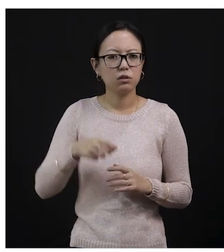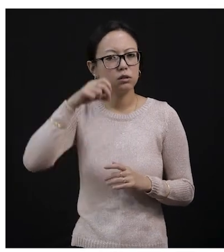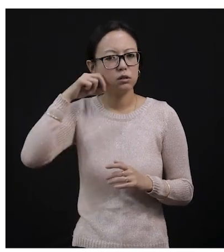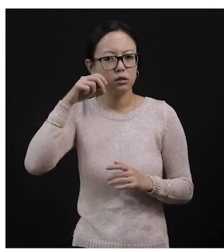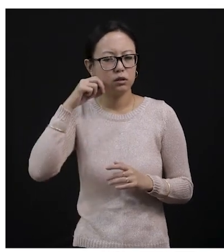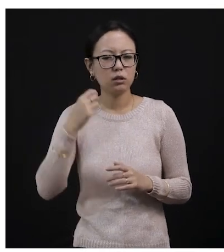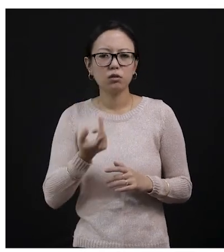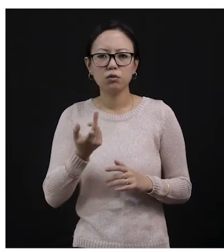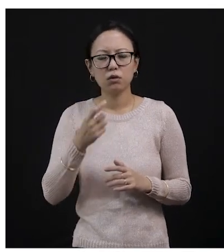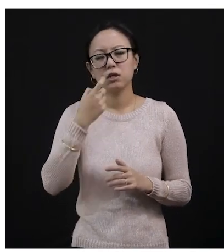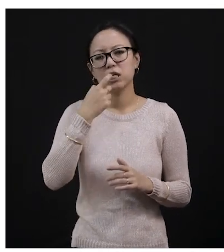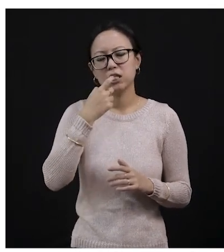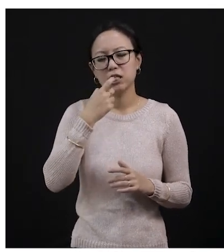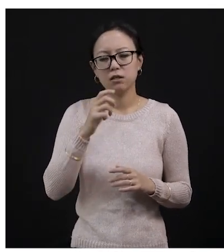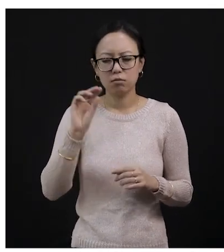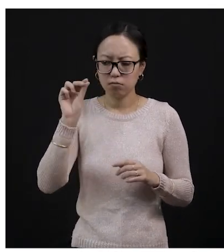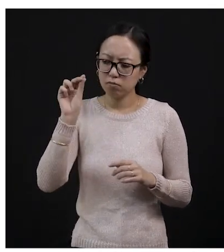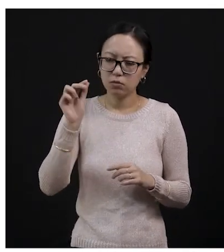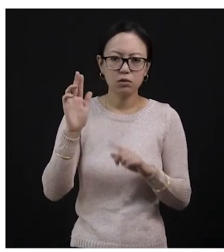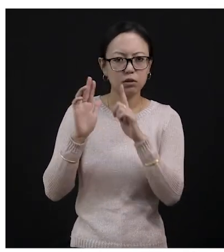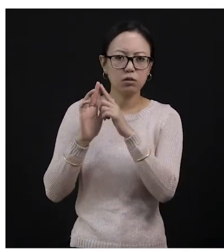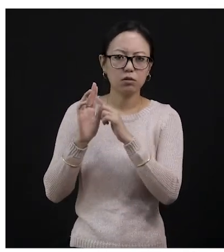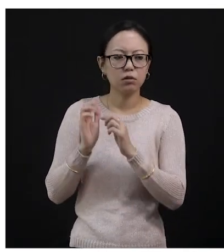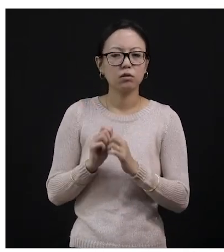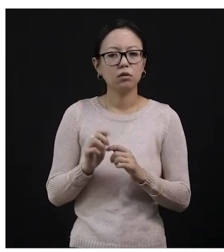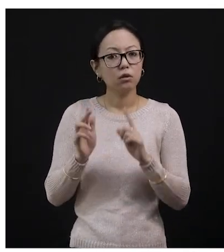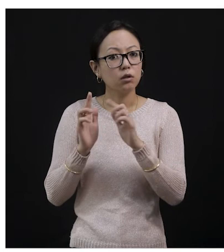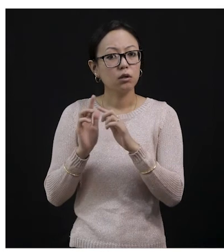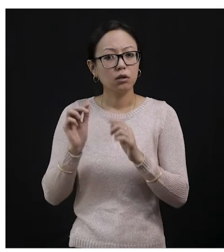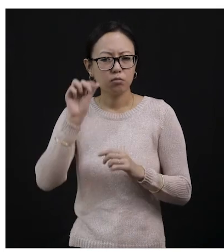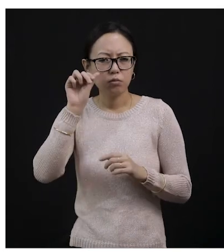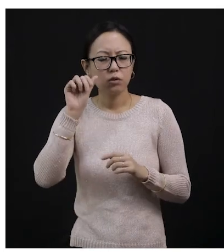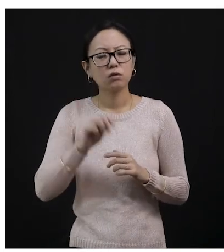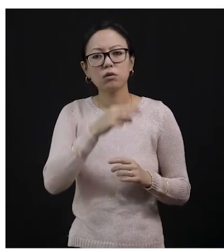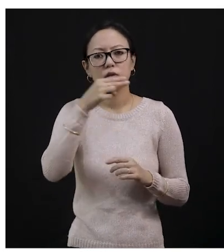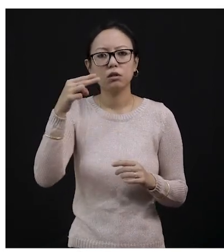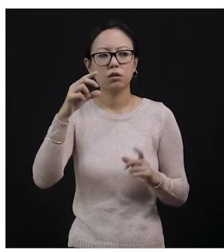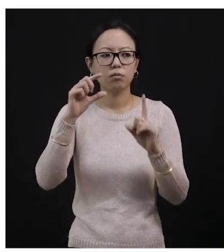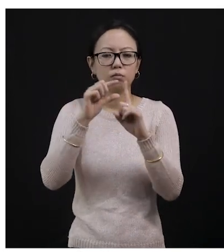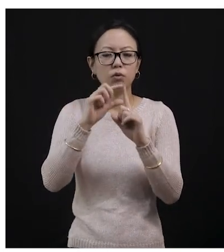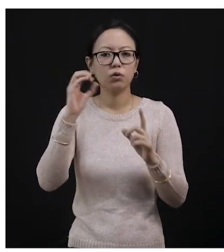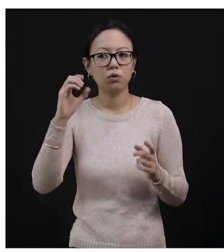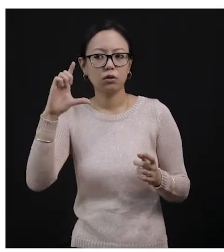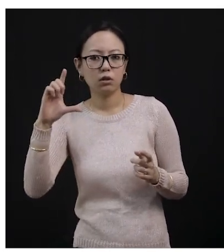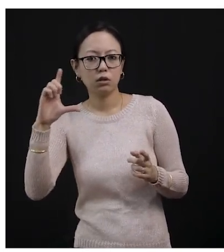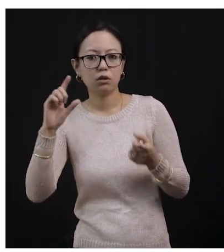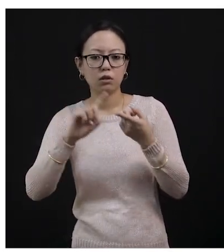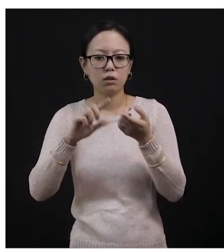powders, white powders. Yes, those are known as pollen grains. Okay, pollen grains.